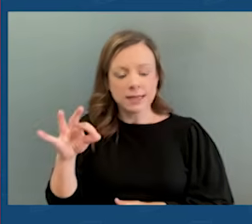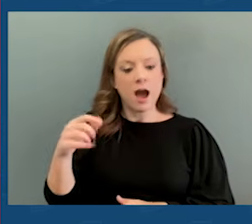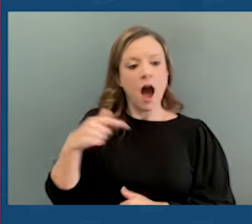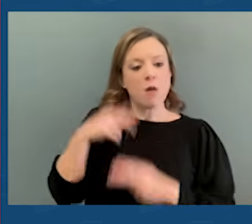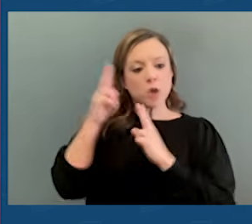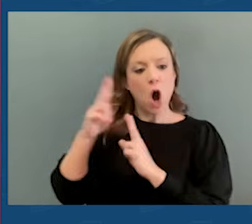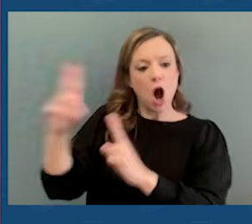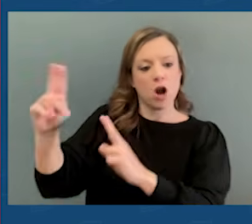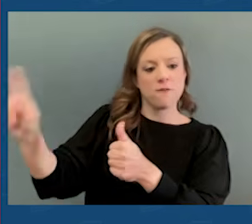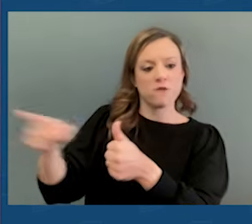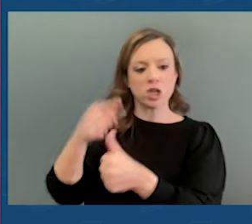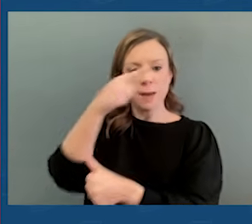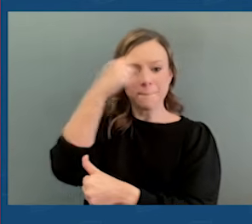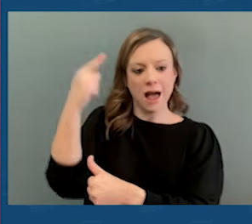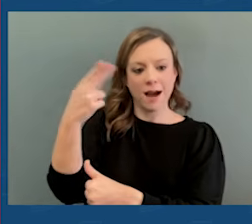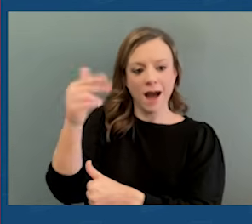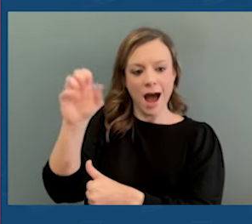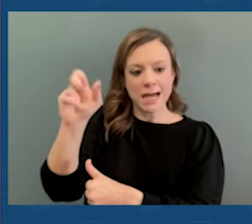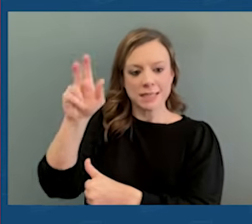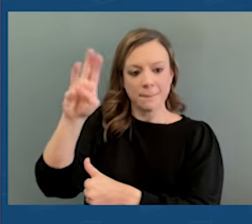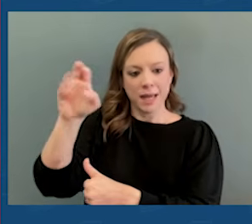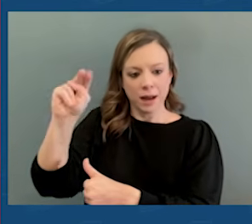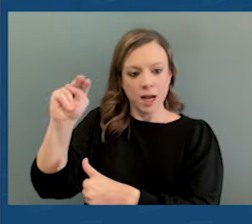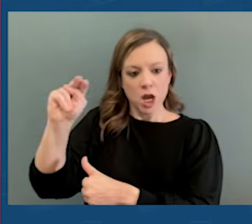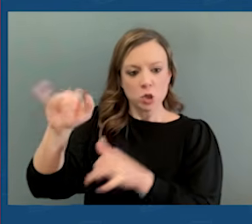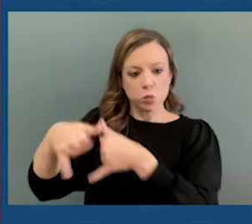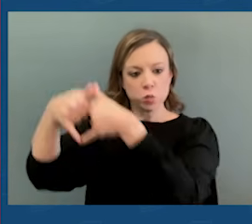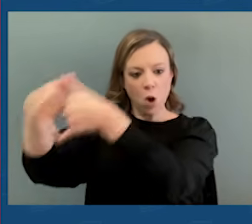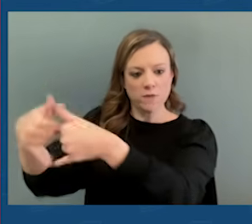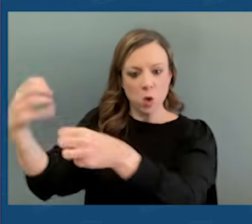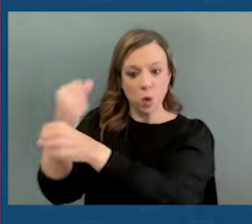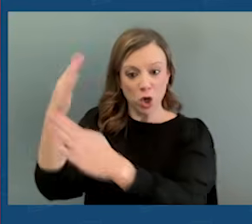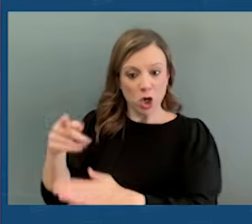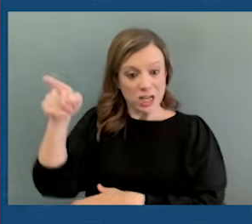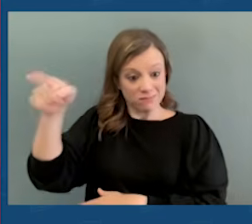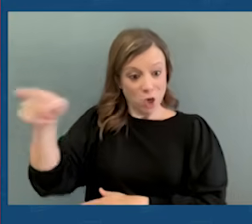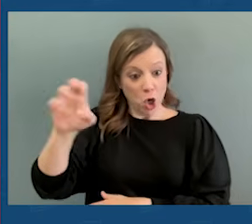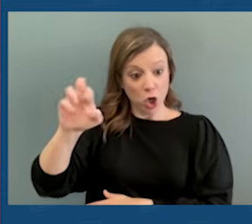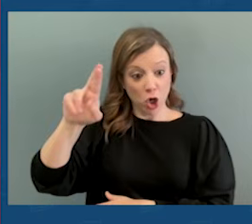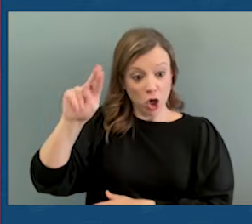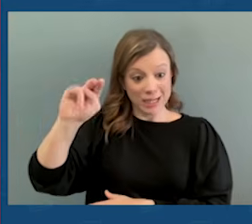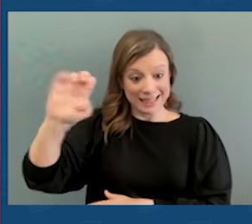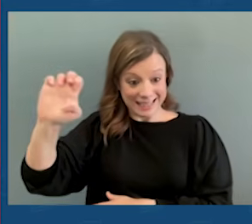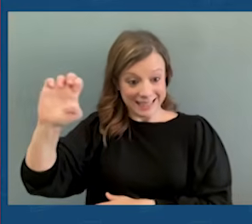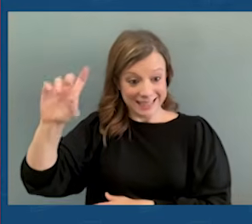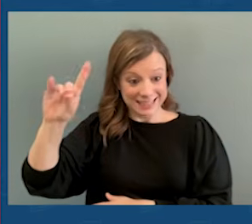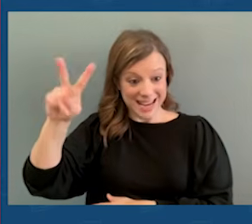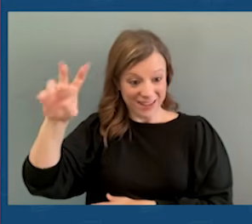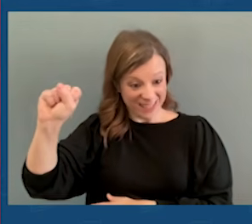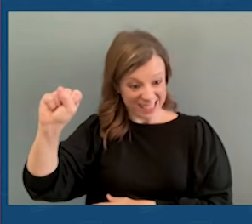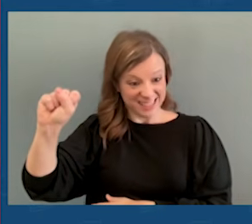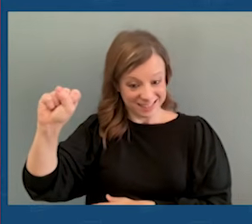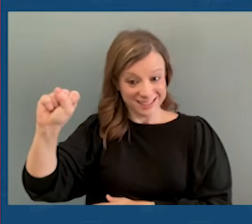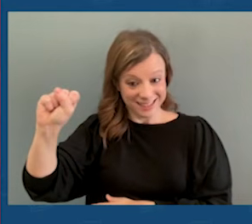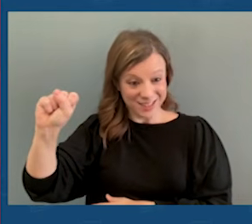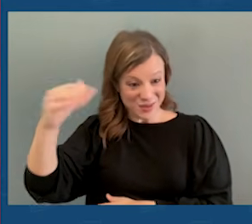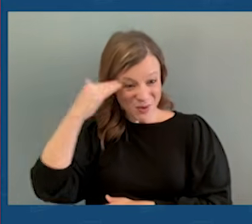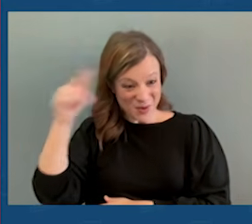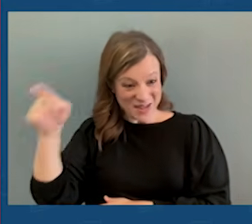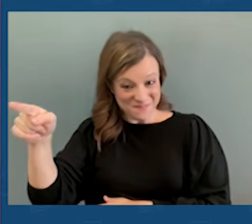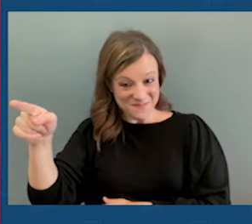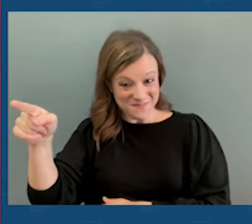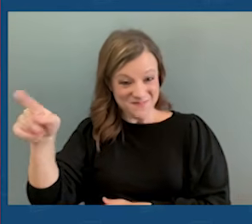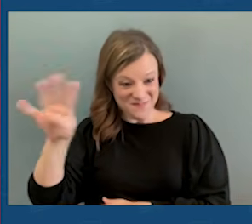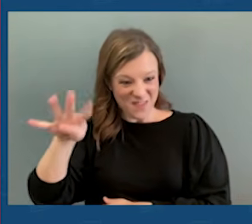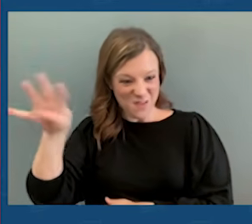winner. Incredible athlete, went to school at Syracuse, Ernie Davis. Everybody know Ernie Davis? 44.